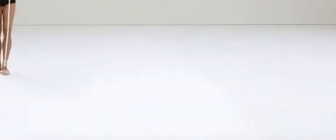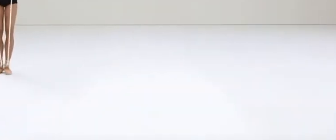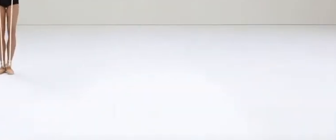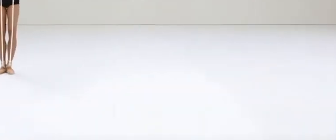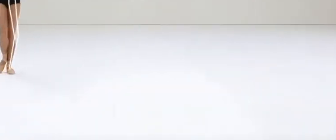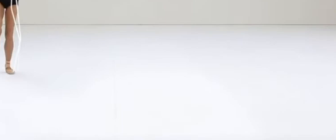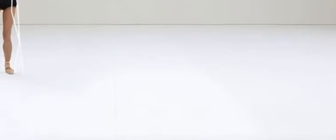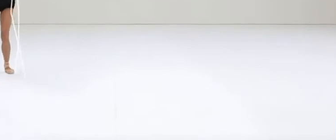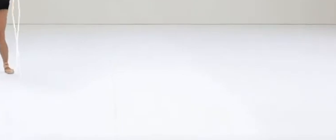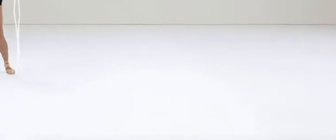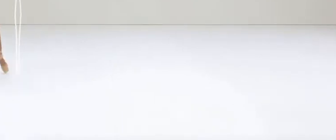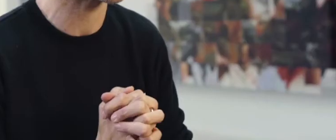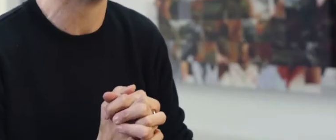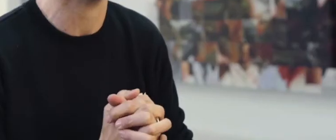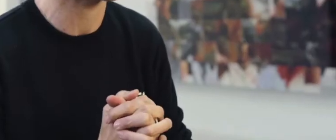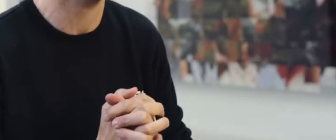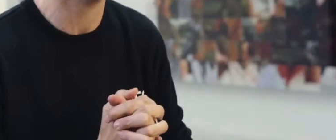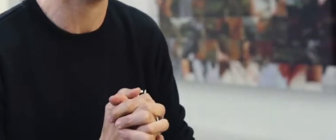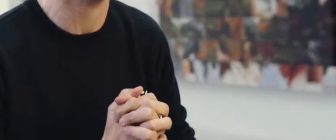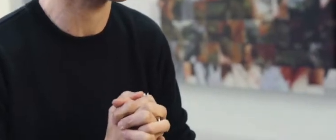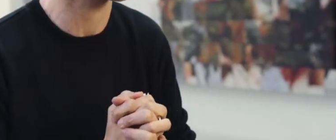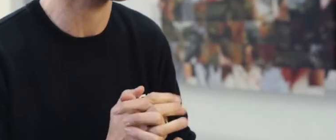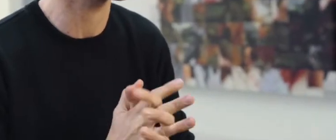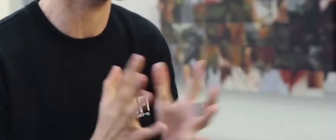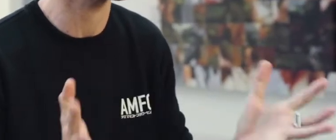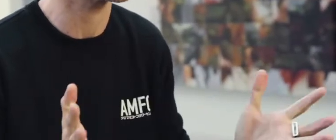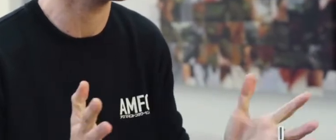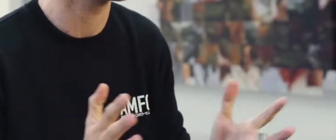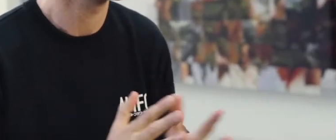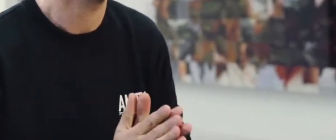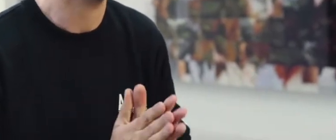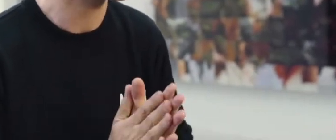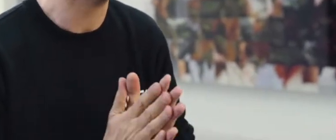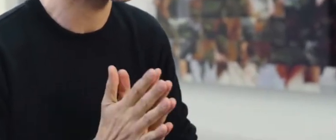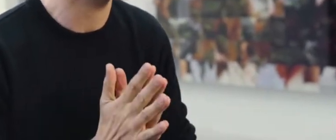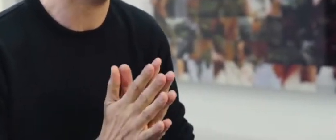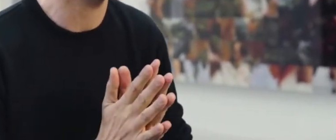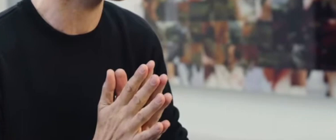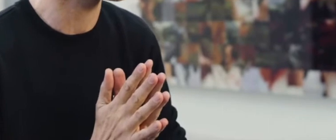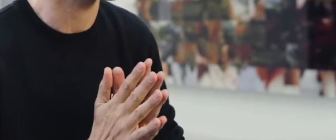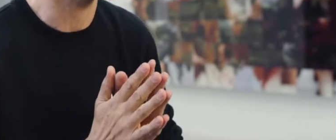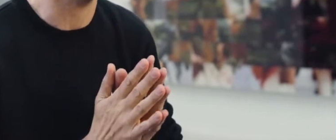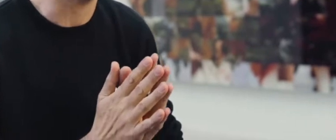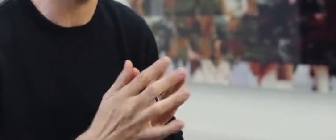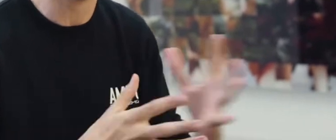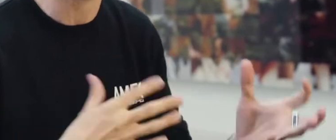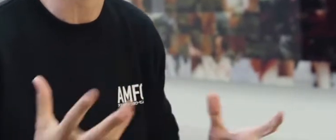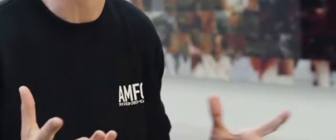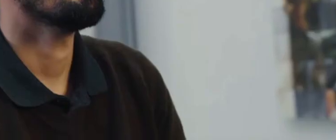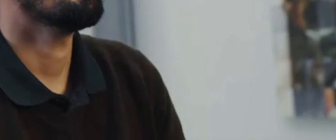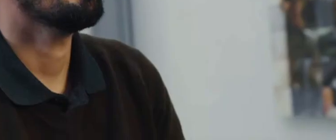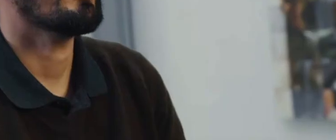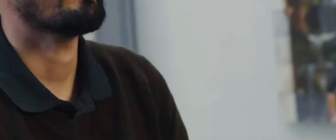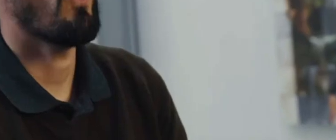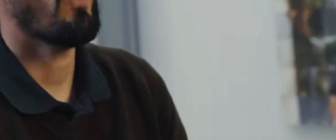of all, with a trip to the lab in Paris to meet Damien and his team. And it was amazing, that first conversation, because it was really